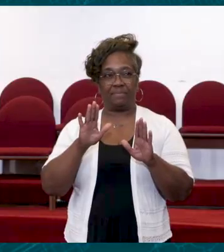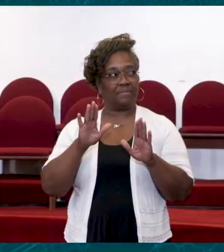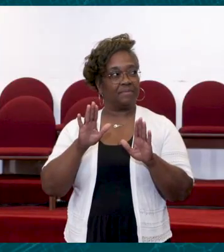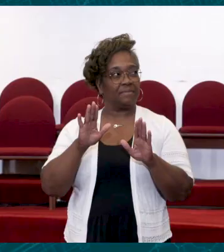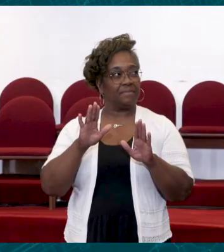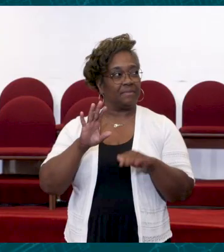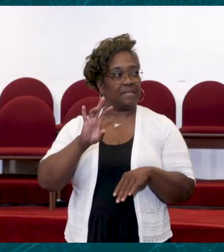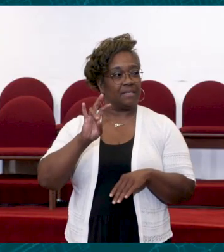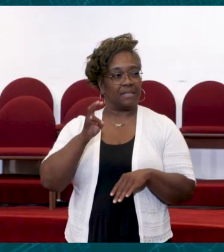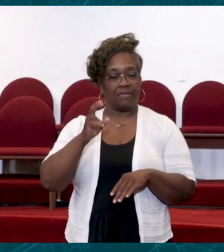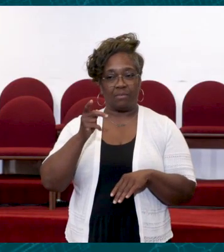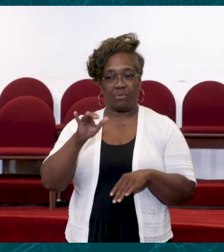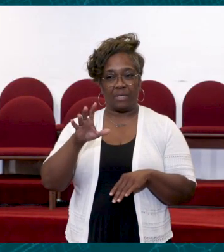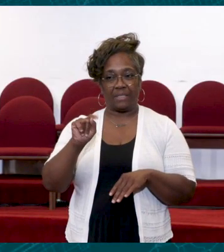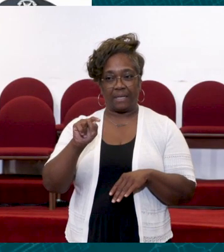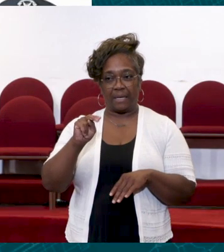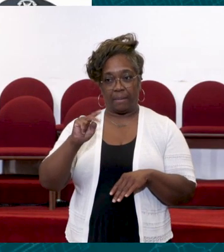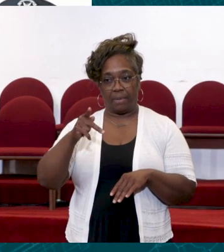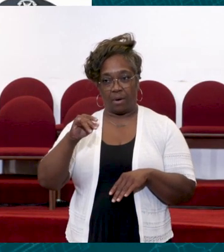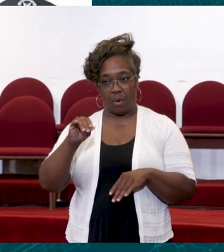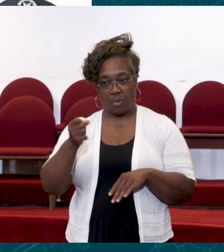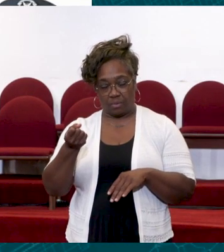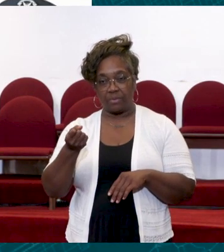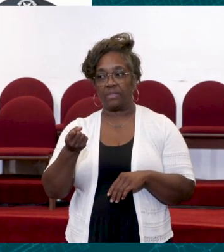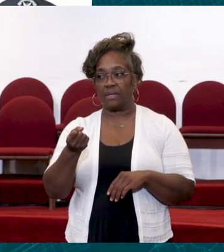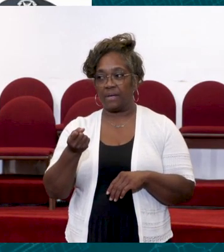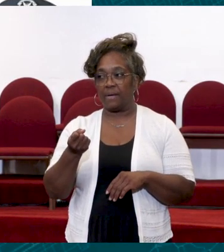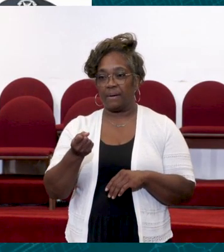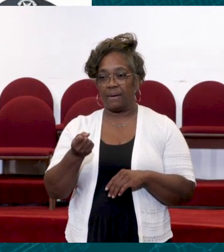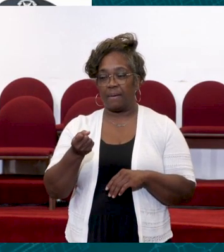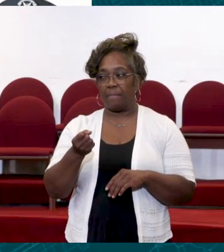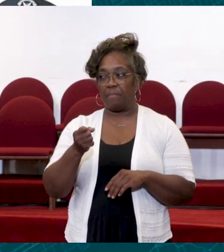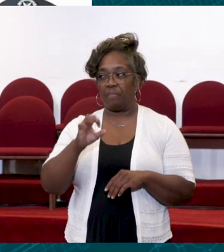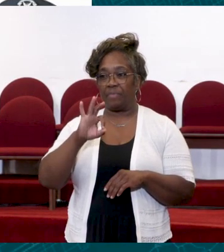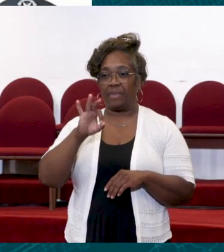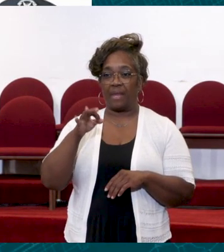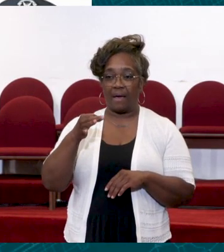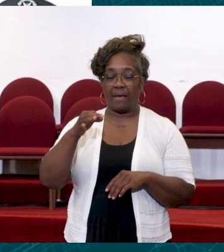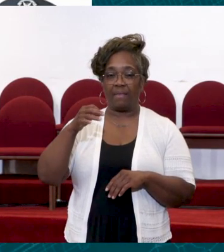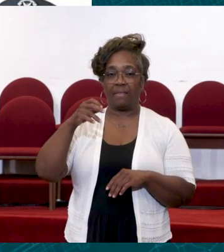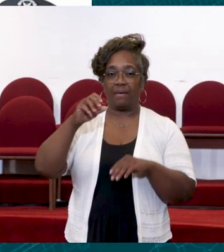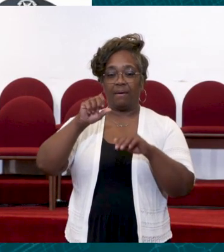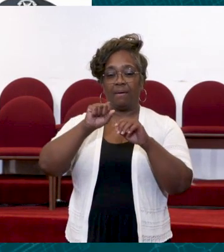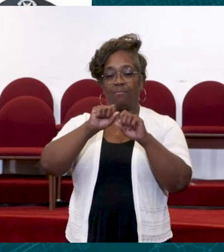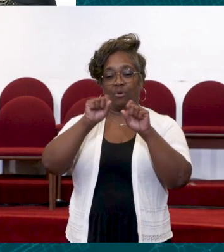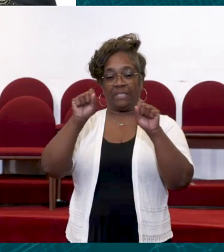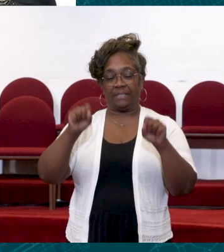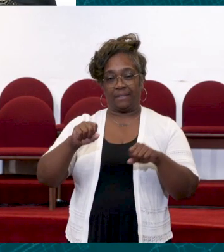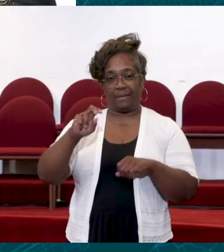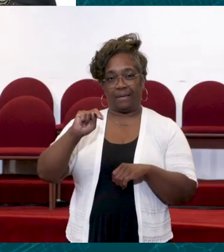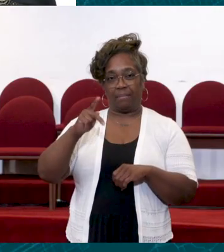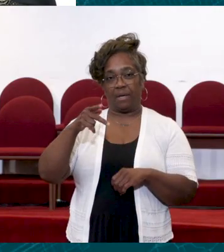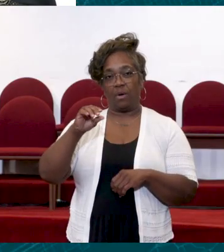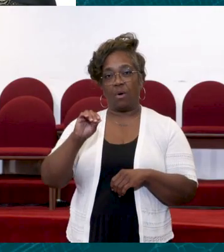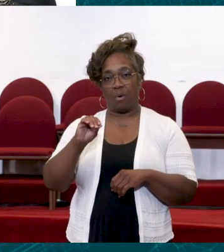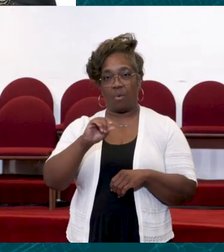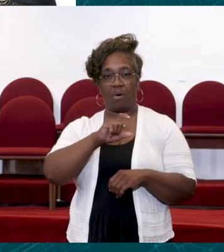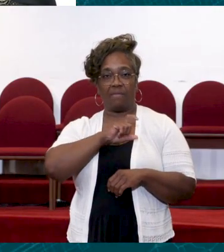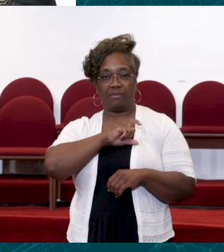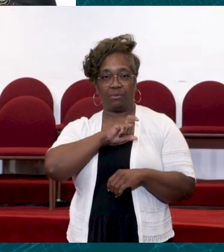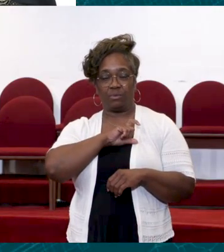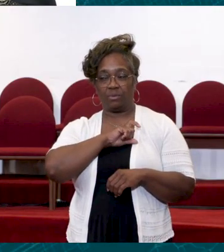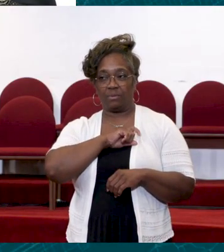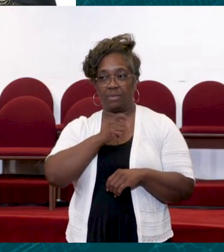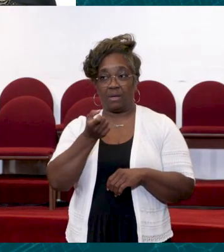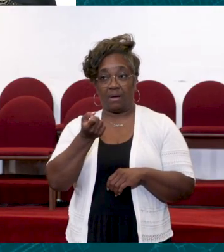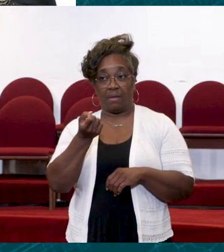Precinct MPOs, our 9th Precinct MPO officers, also your